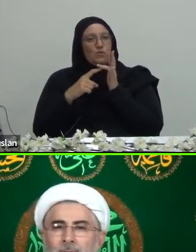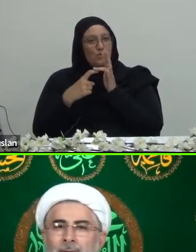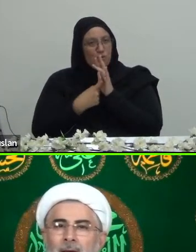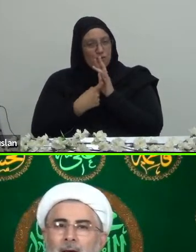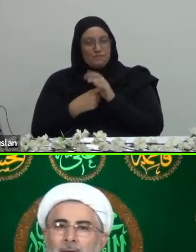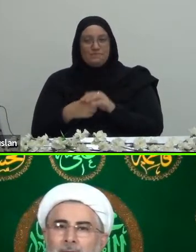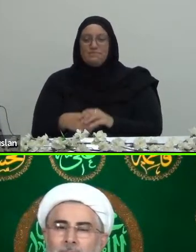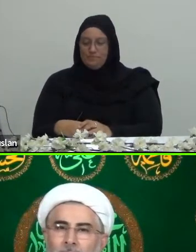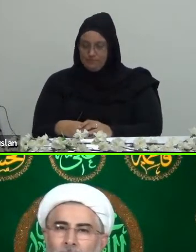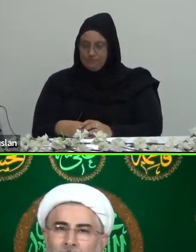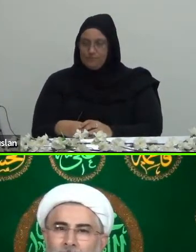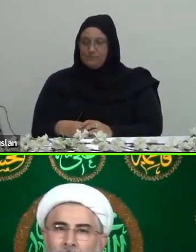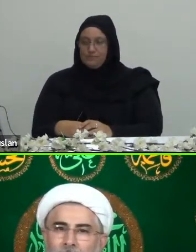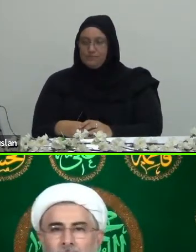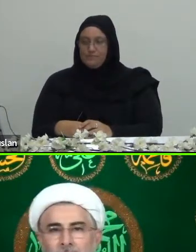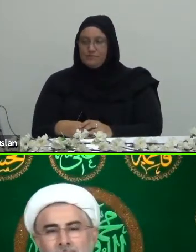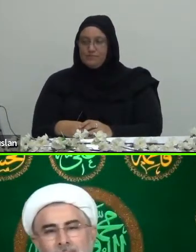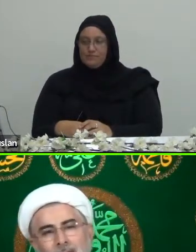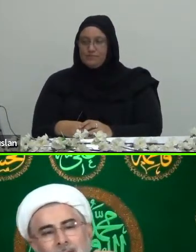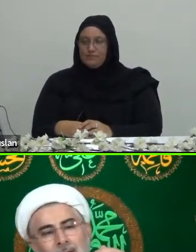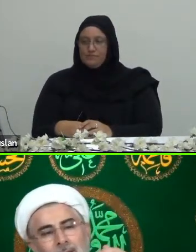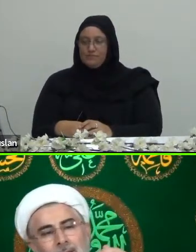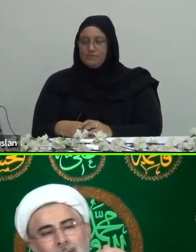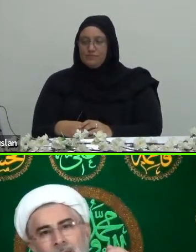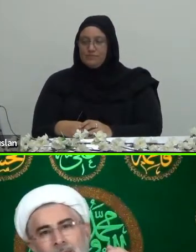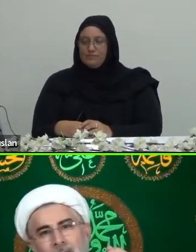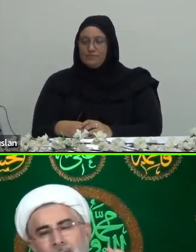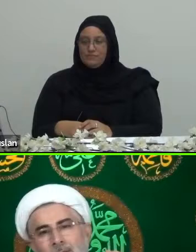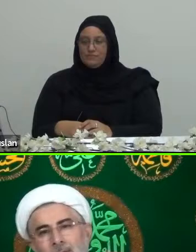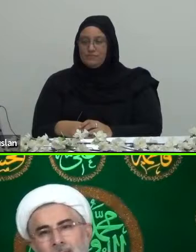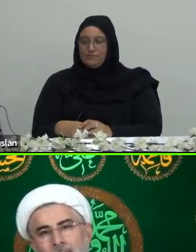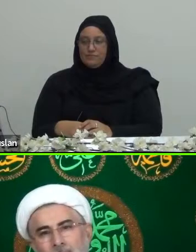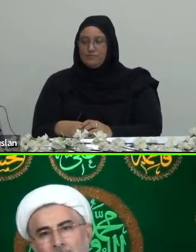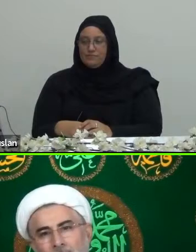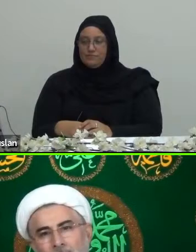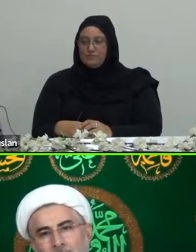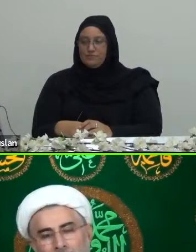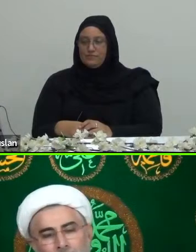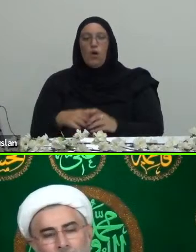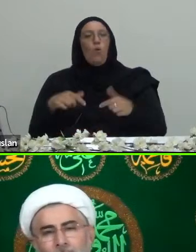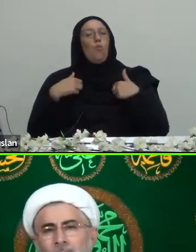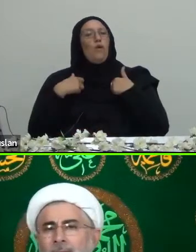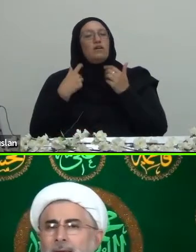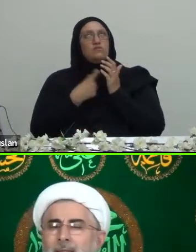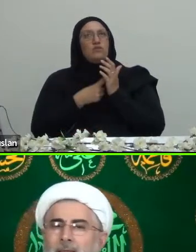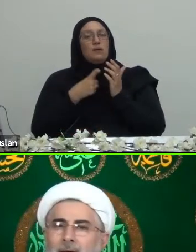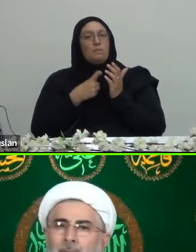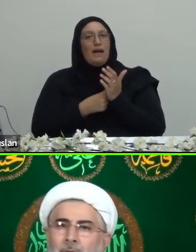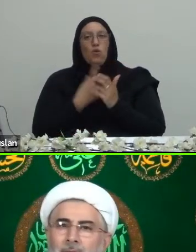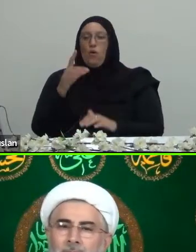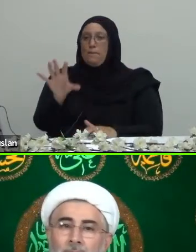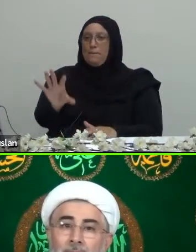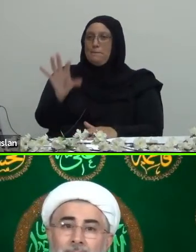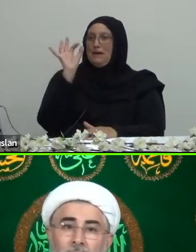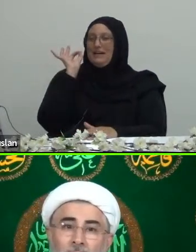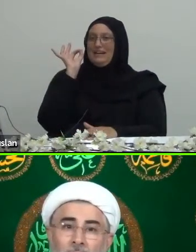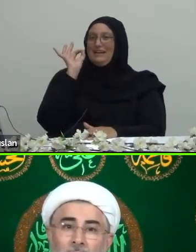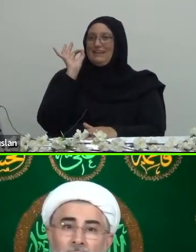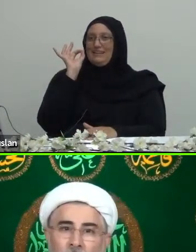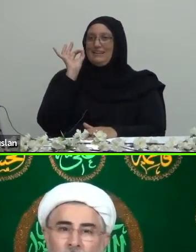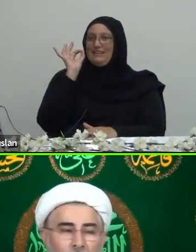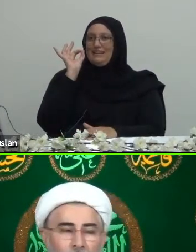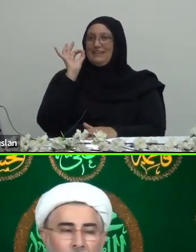as well. The recommendation is that the executor that I appoint, it can be